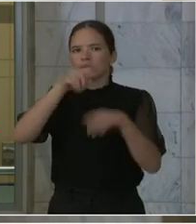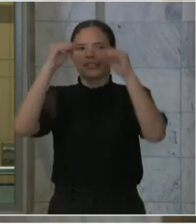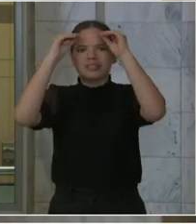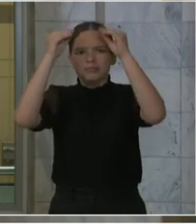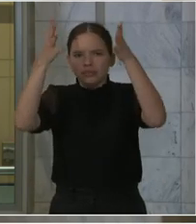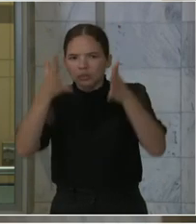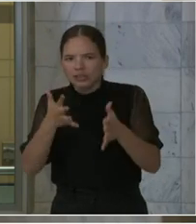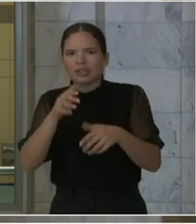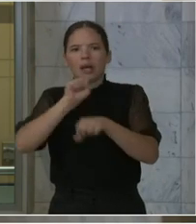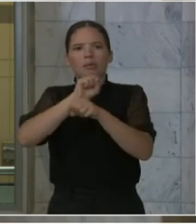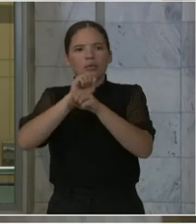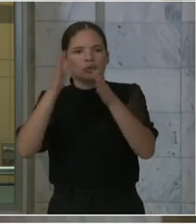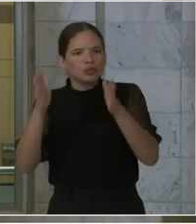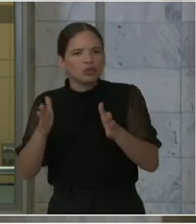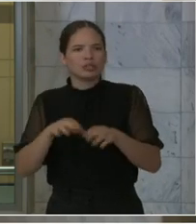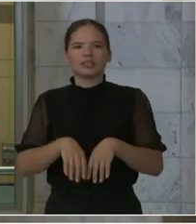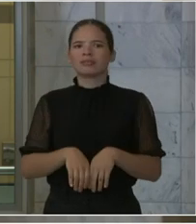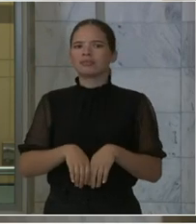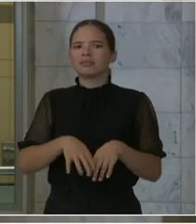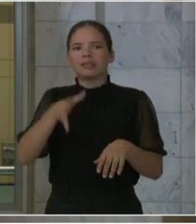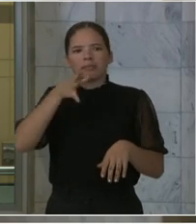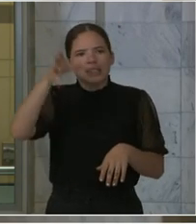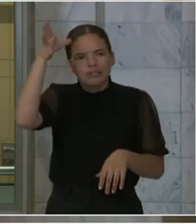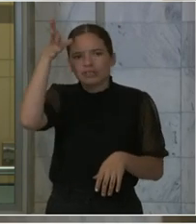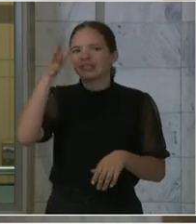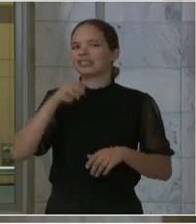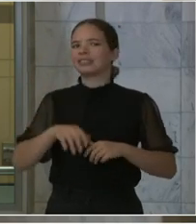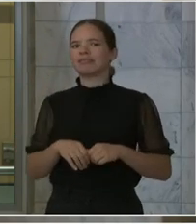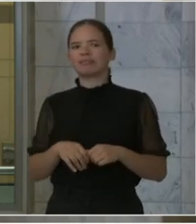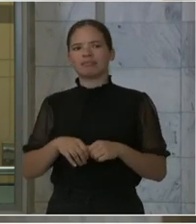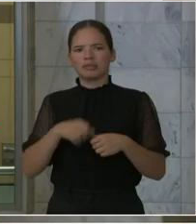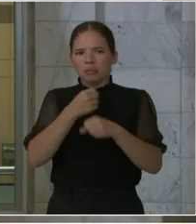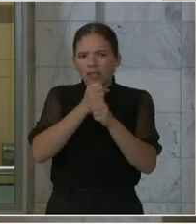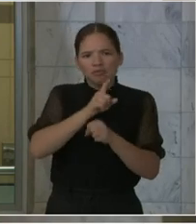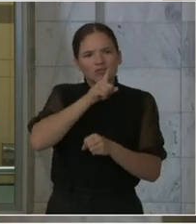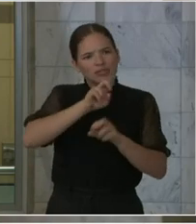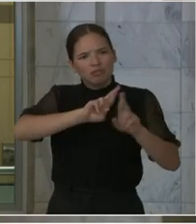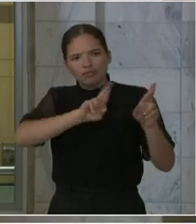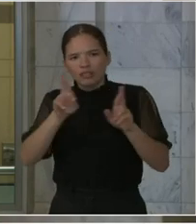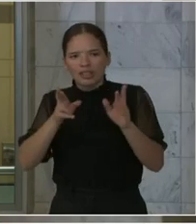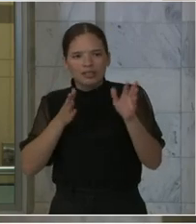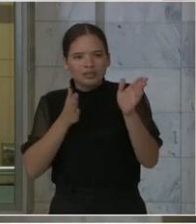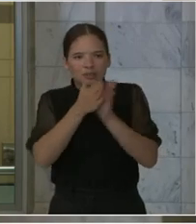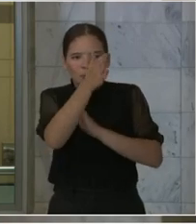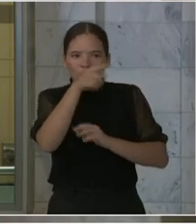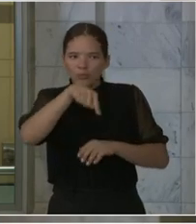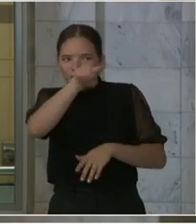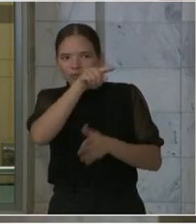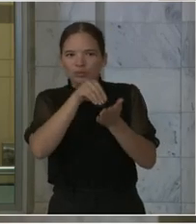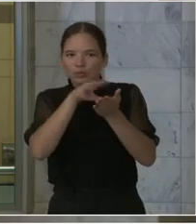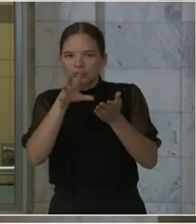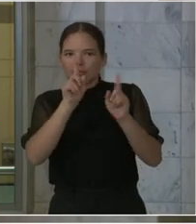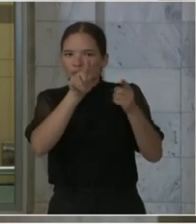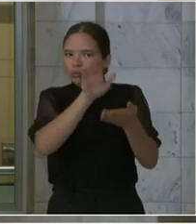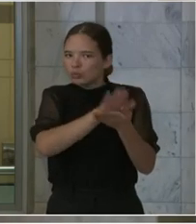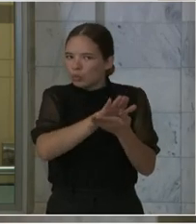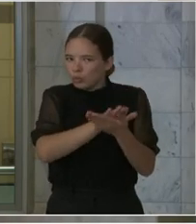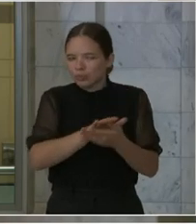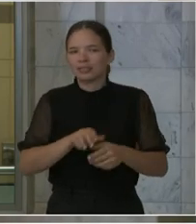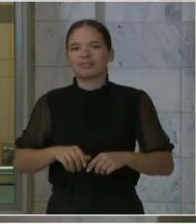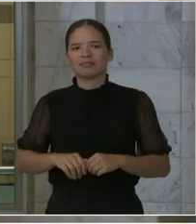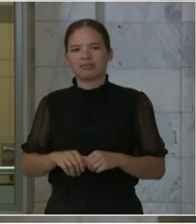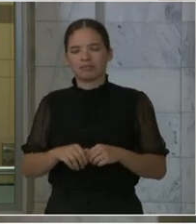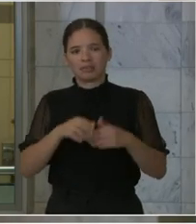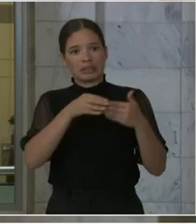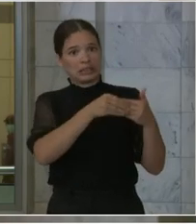parents, to who got our kids ready for schools, and we're grateful to the leadership at DCPS who made